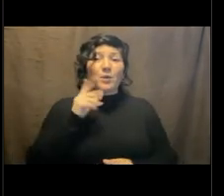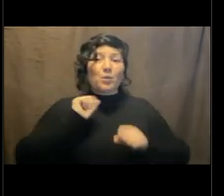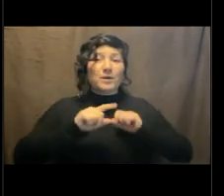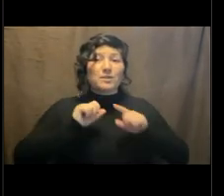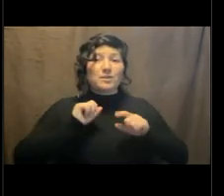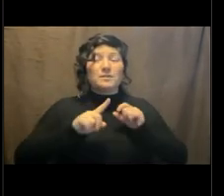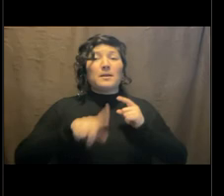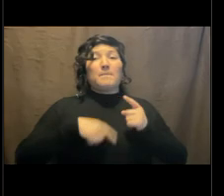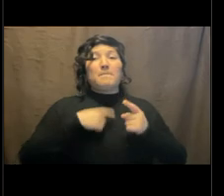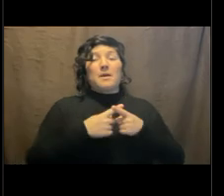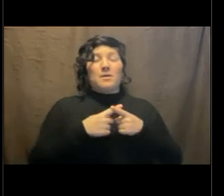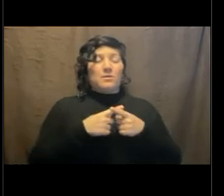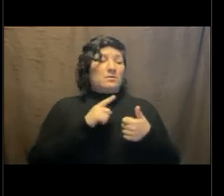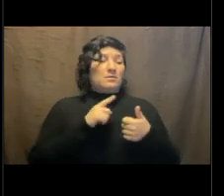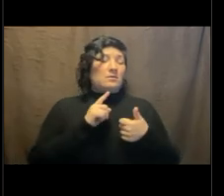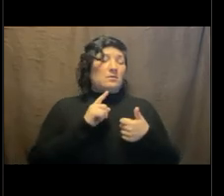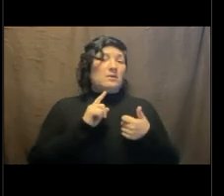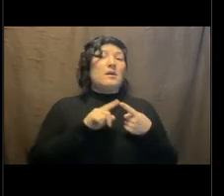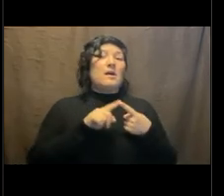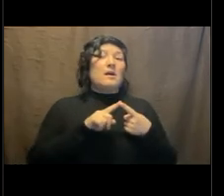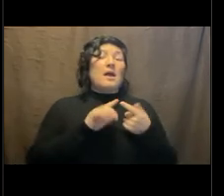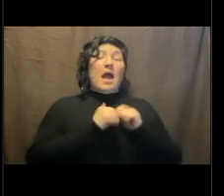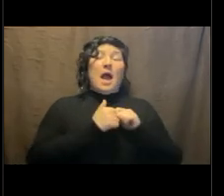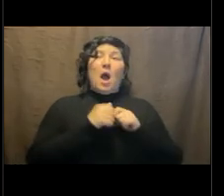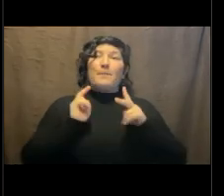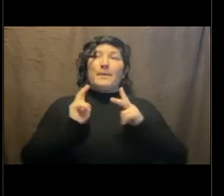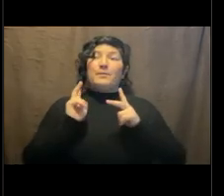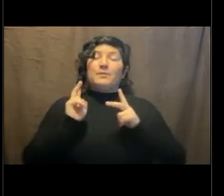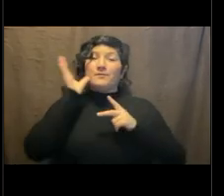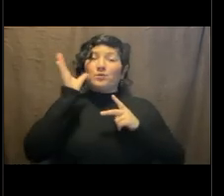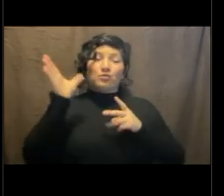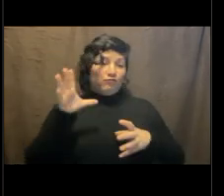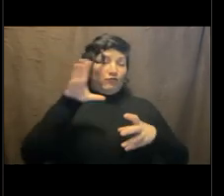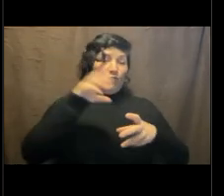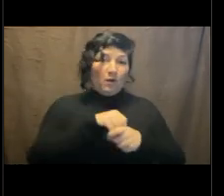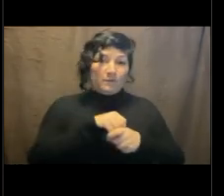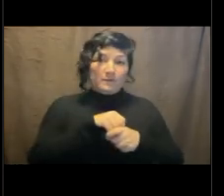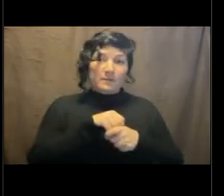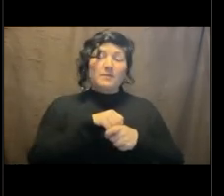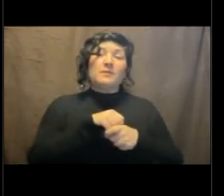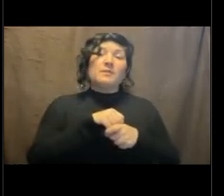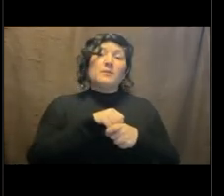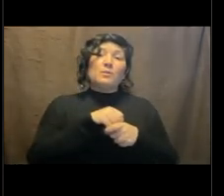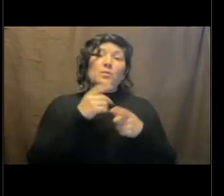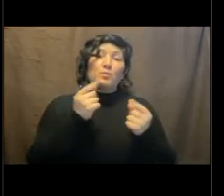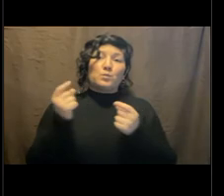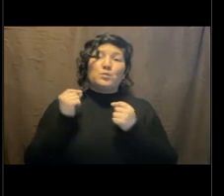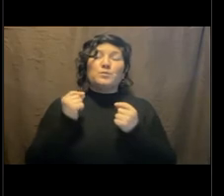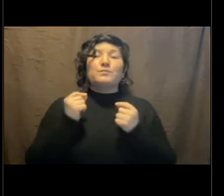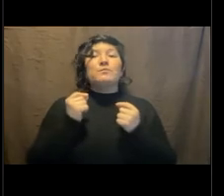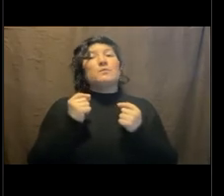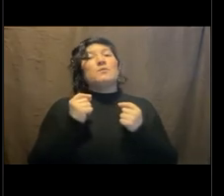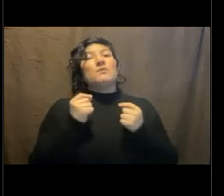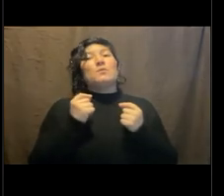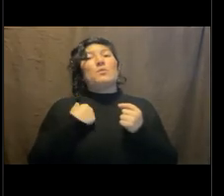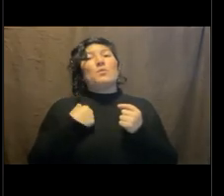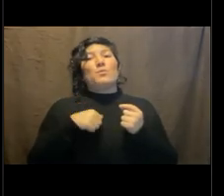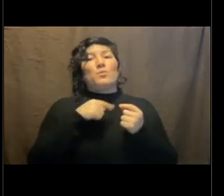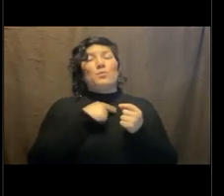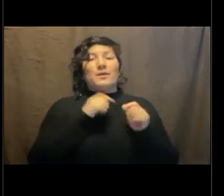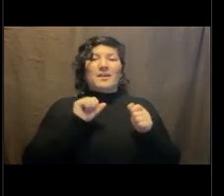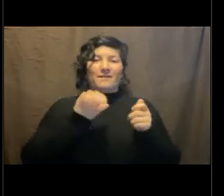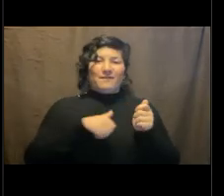how, you know, people can get involved, how kids can get involved. And so I think we can probably follow up